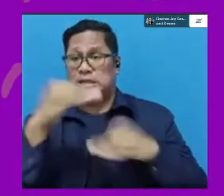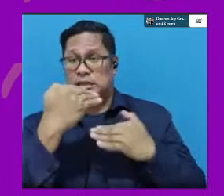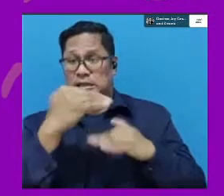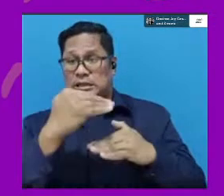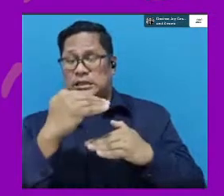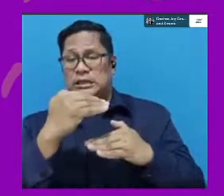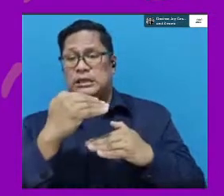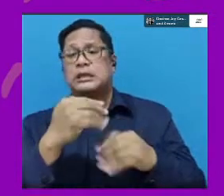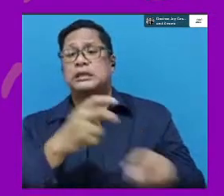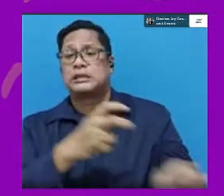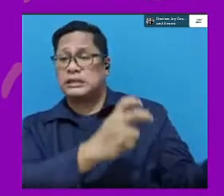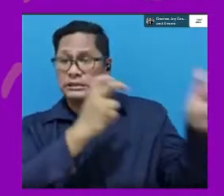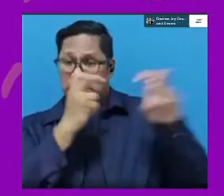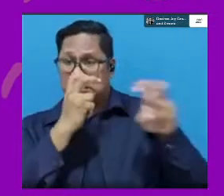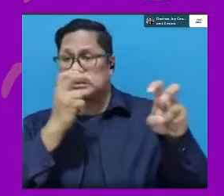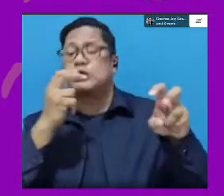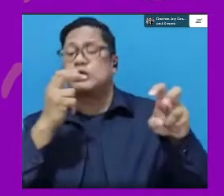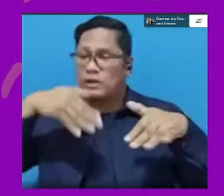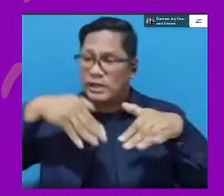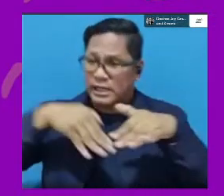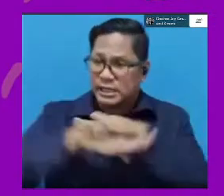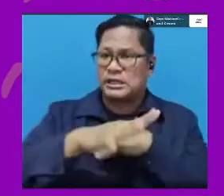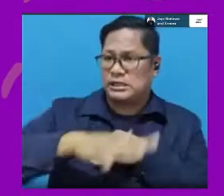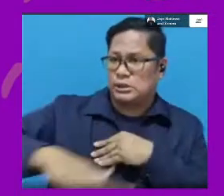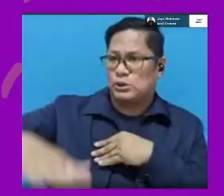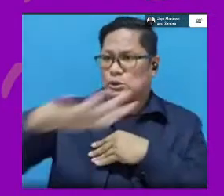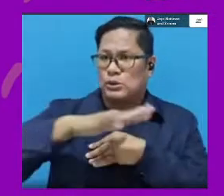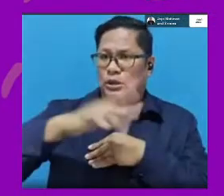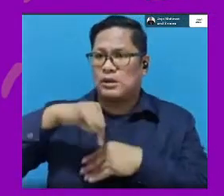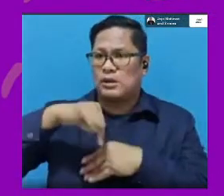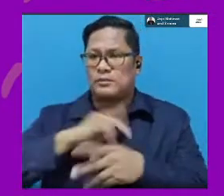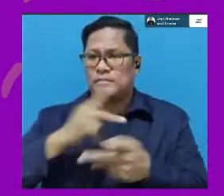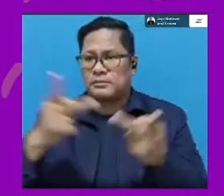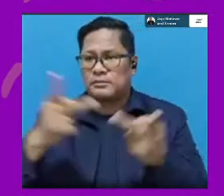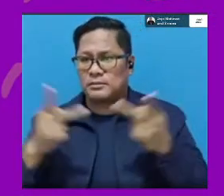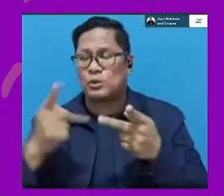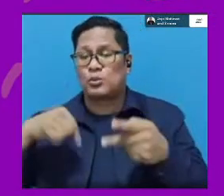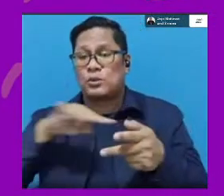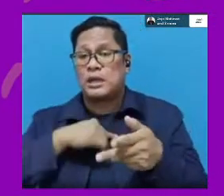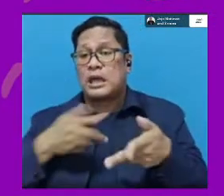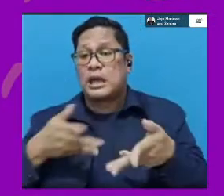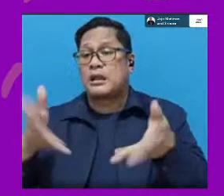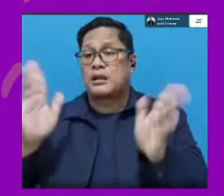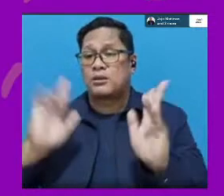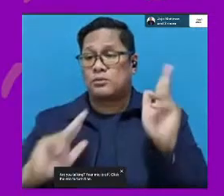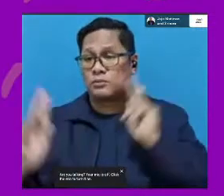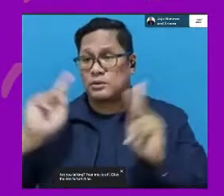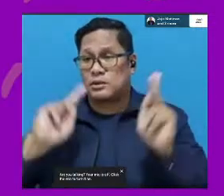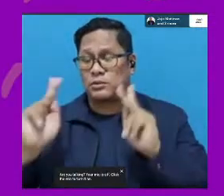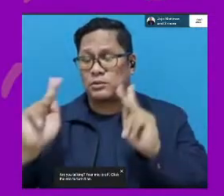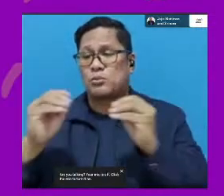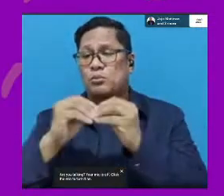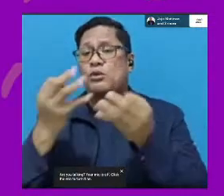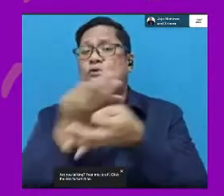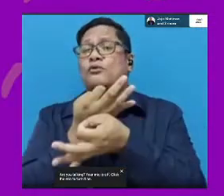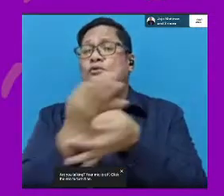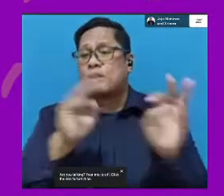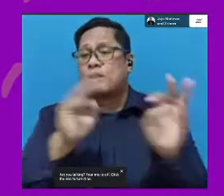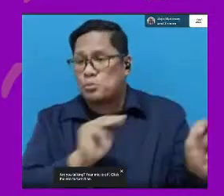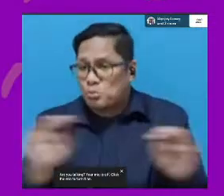entry into our boundaries, and we allow people to have more freedom of movement